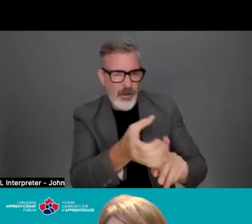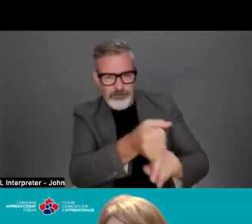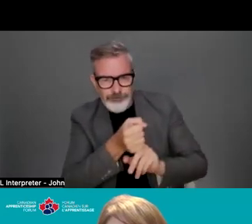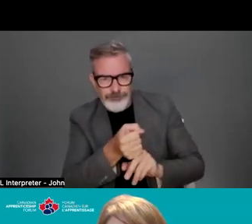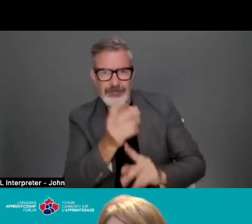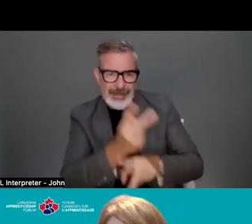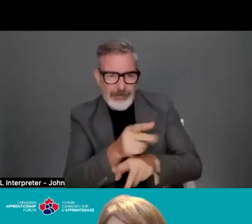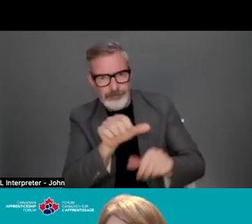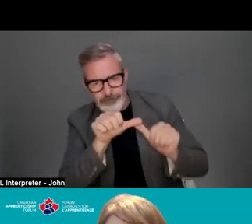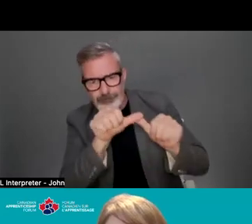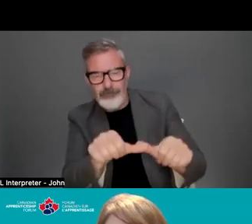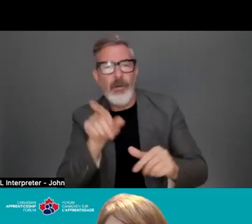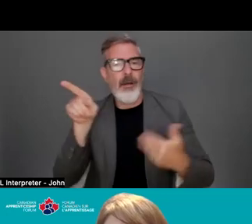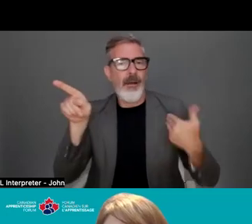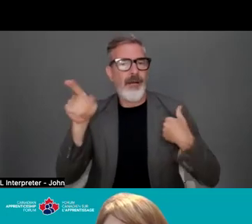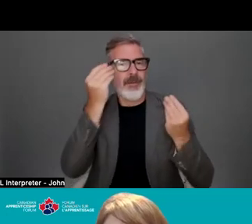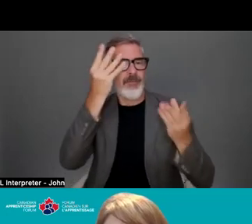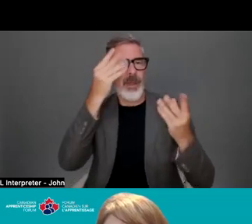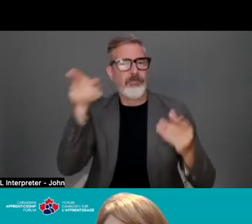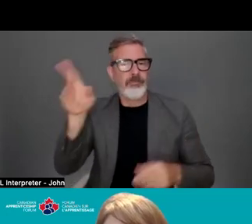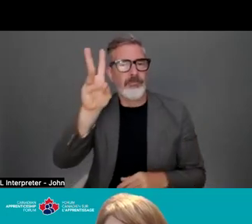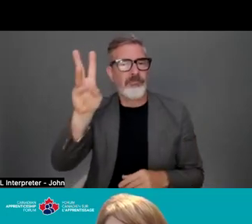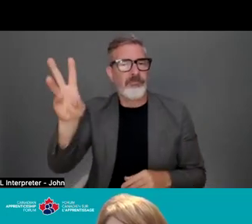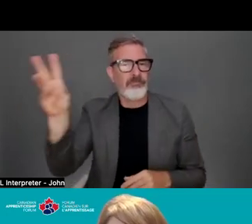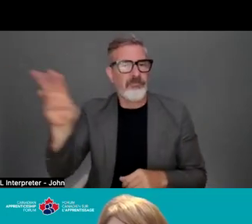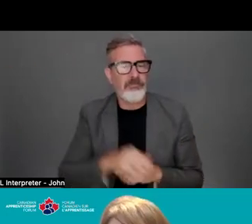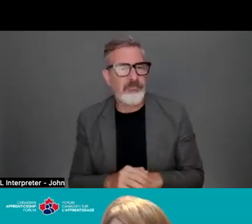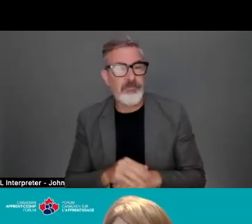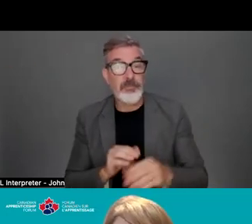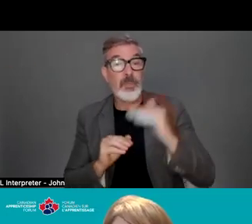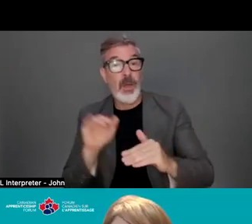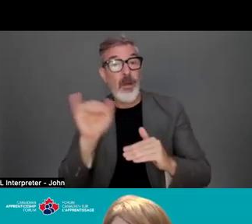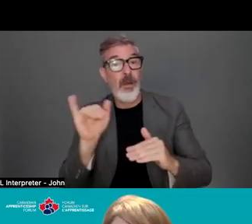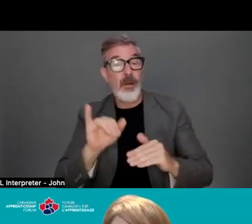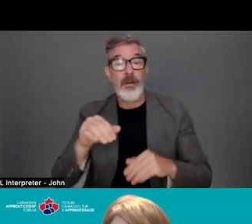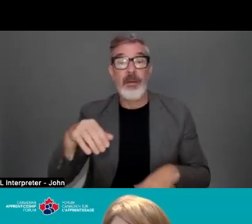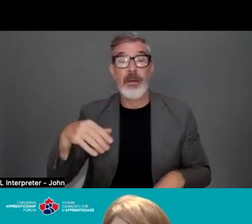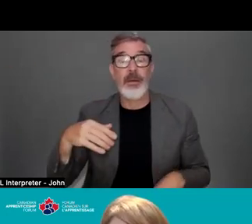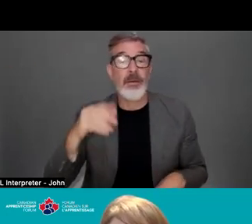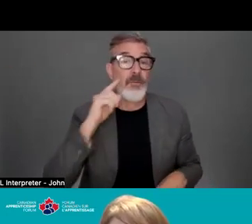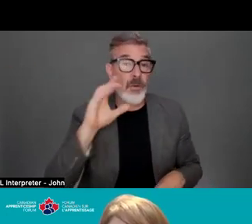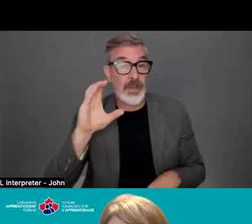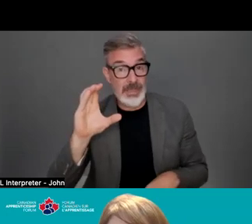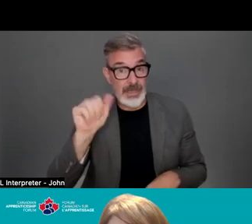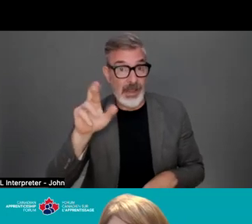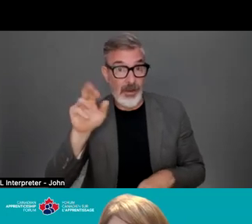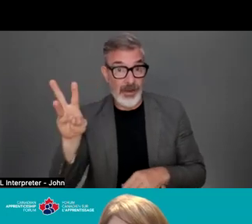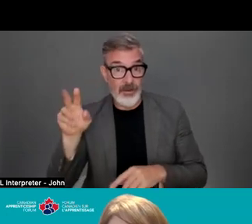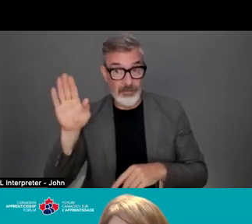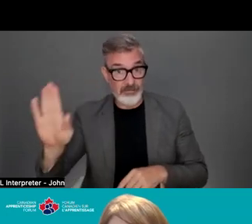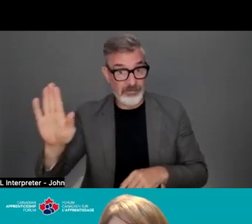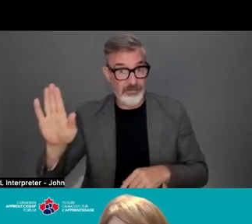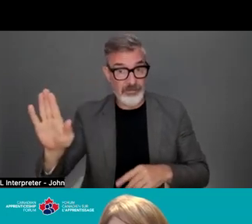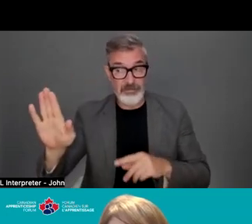Through a project with the Canadian Council for Rehabilitation and Work, we're supporting having sign